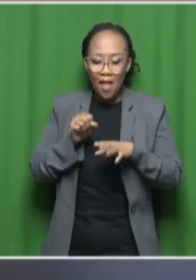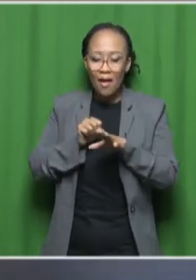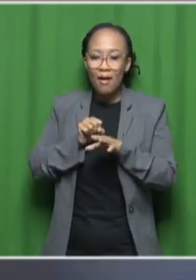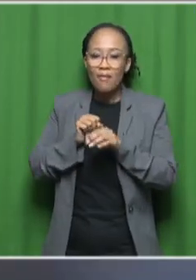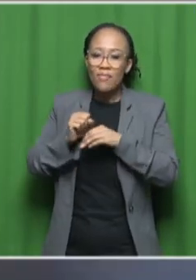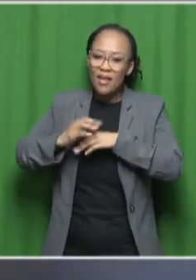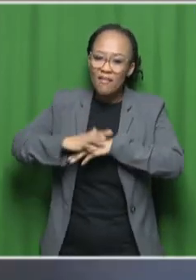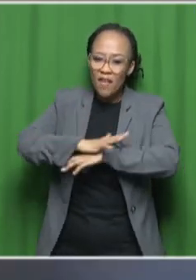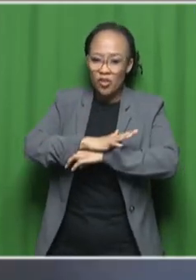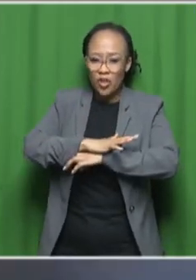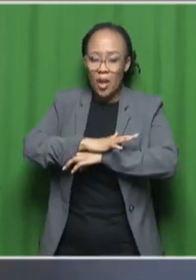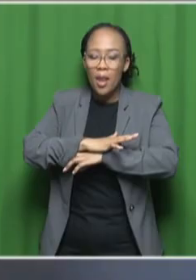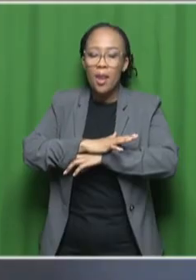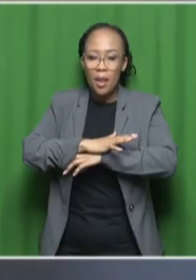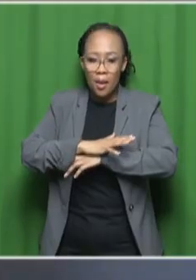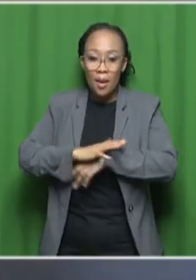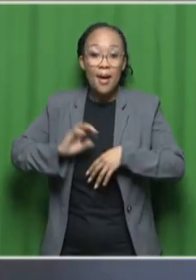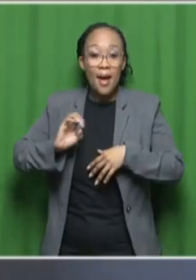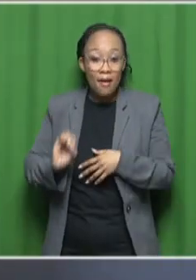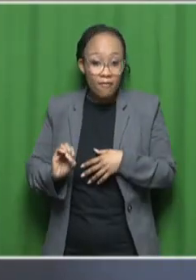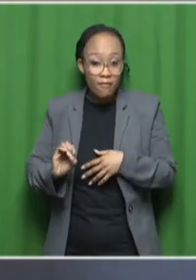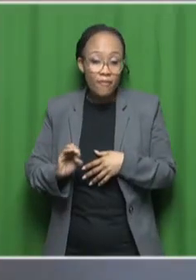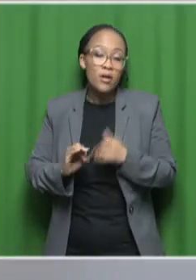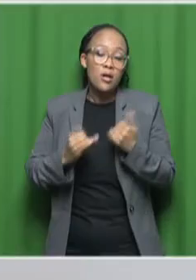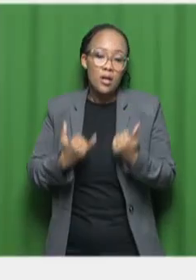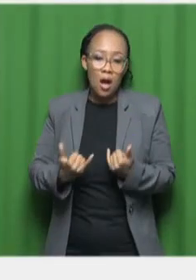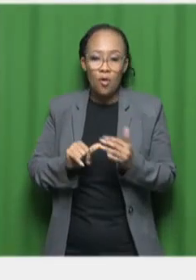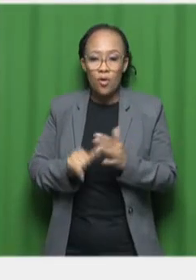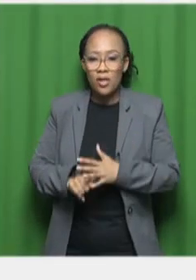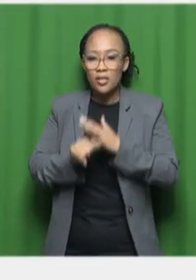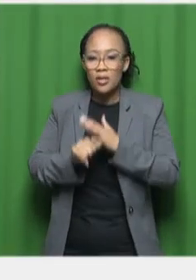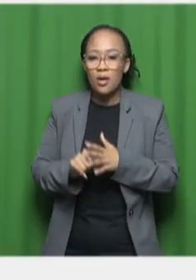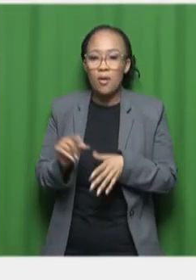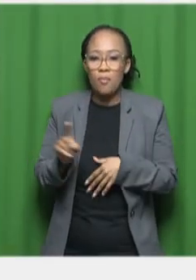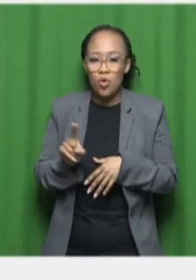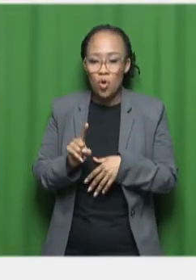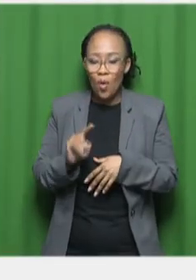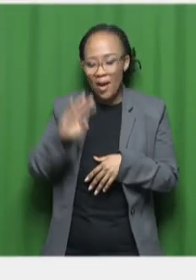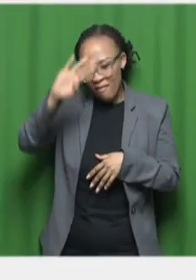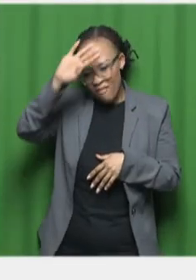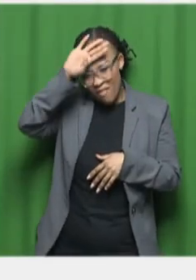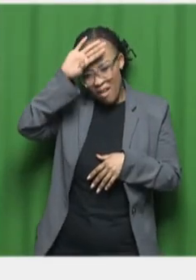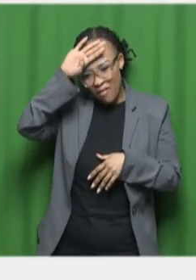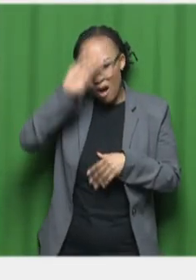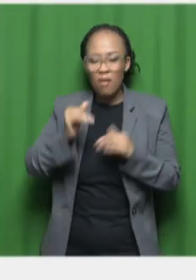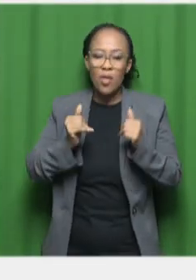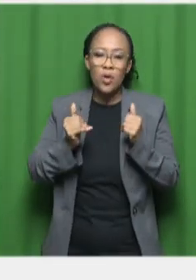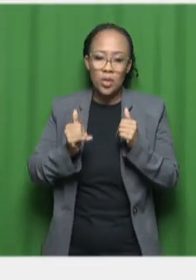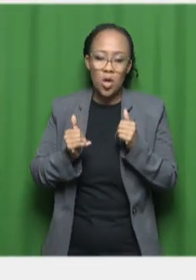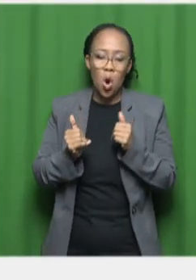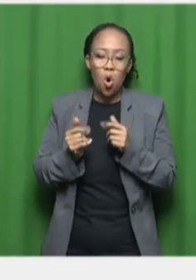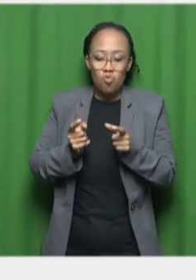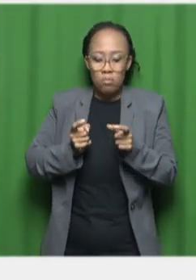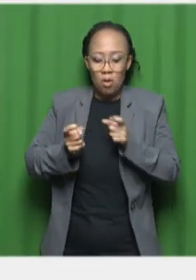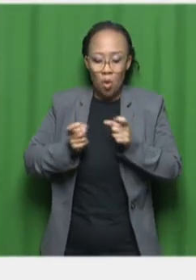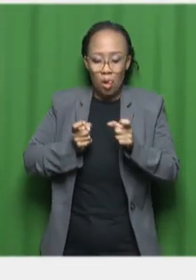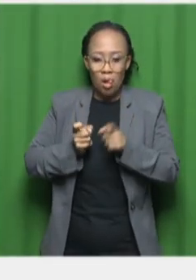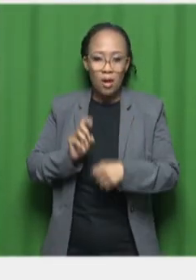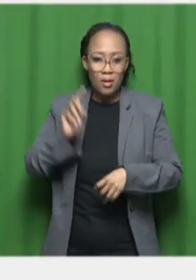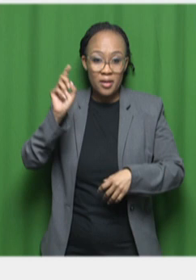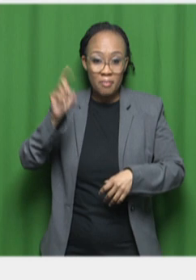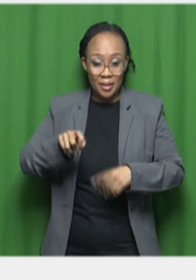cause a fever, it's absolutely important that you keep that fever under control. But even more important is that for